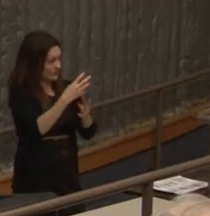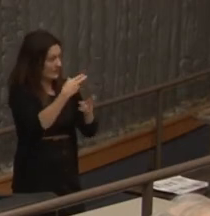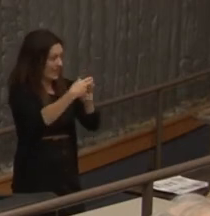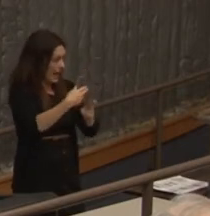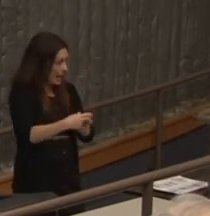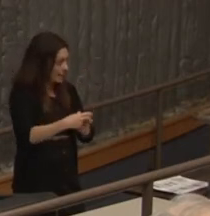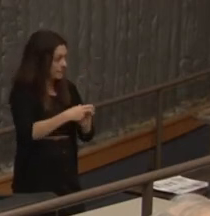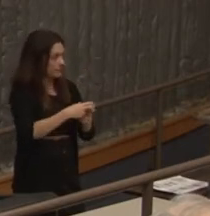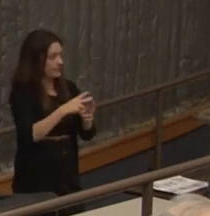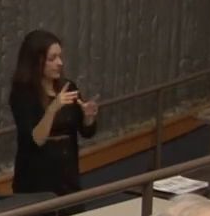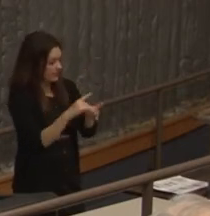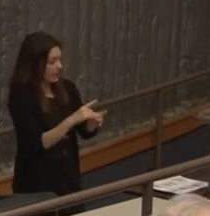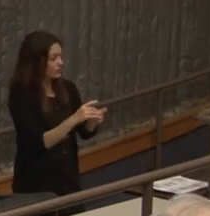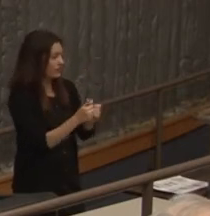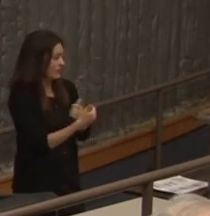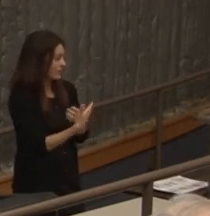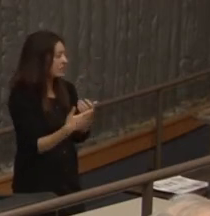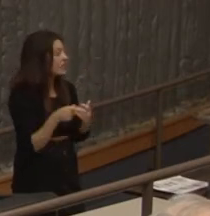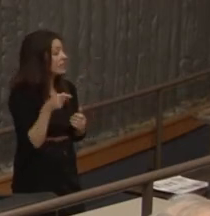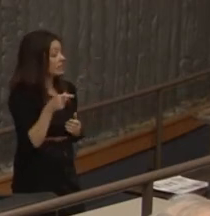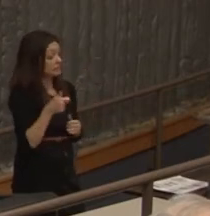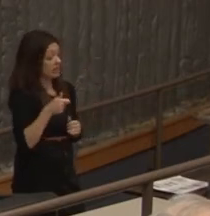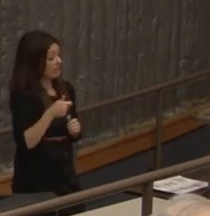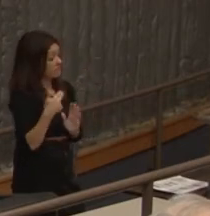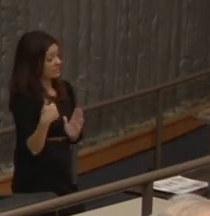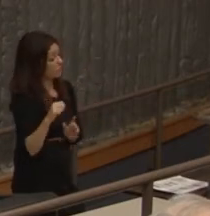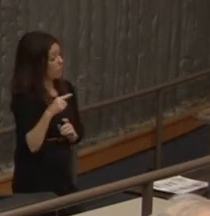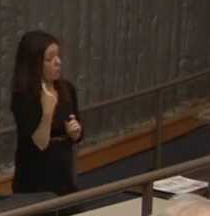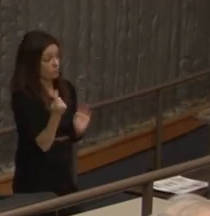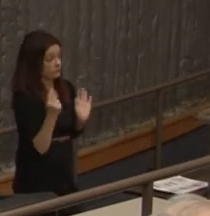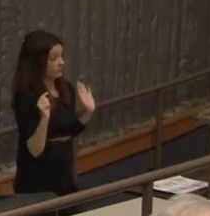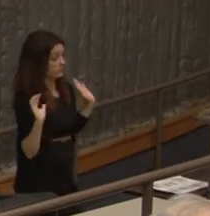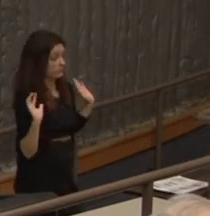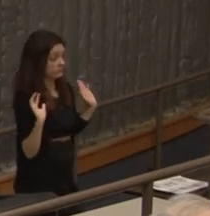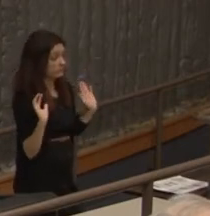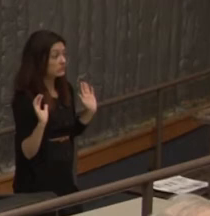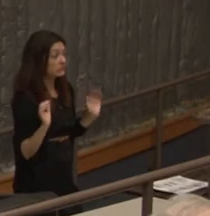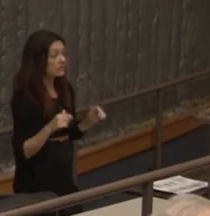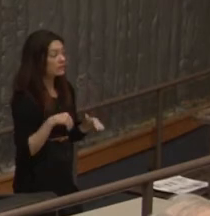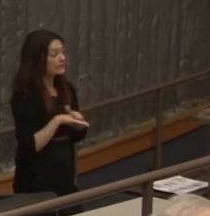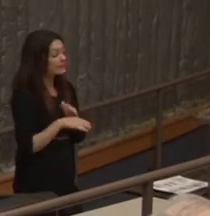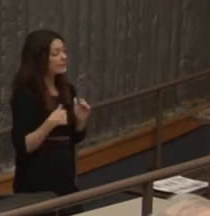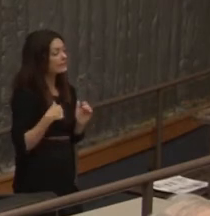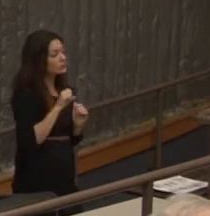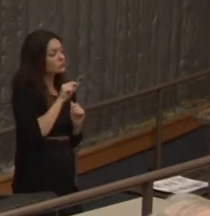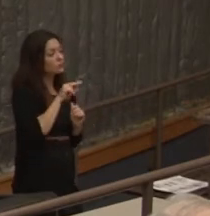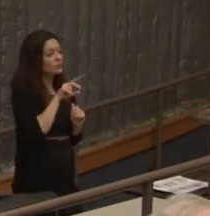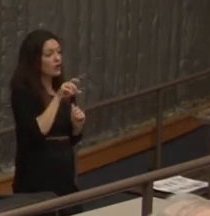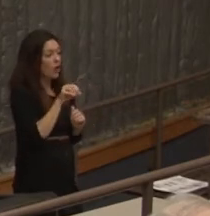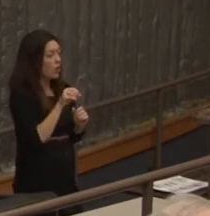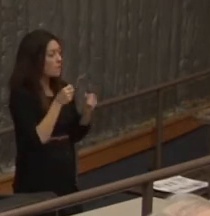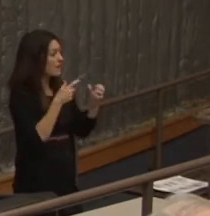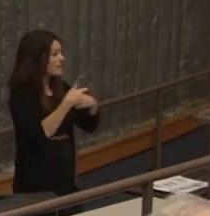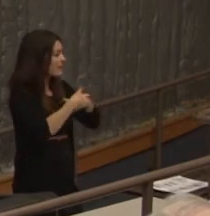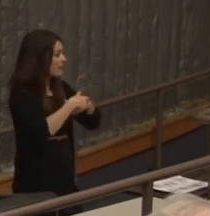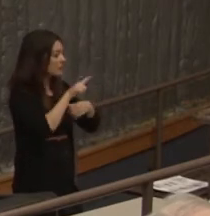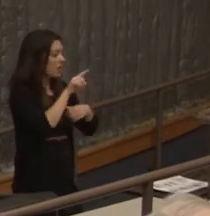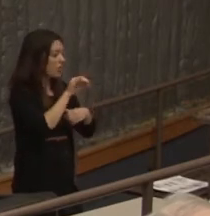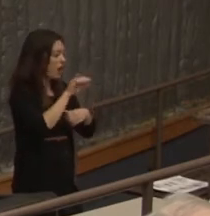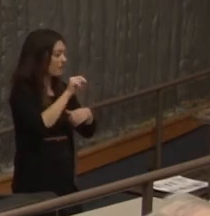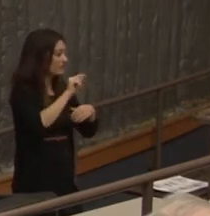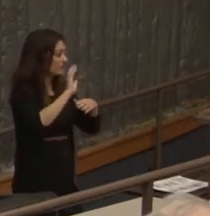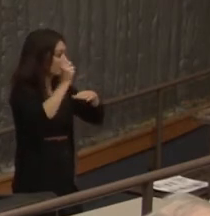But now he puts them on. He himself does his paintings by himself. I've been in the studio many times. It's in a loft with